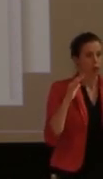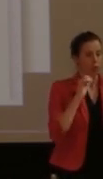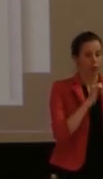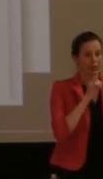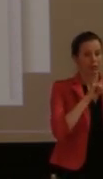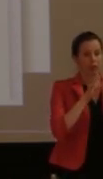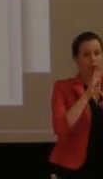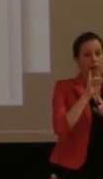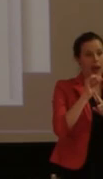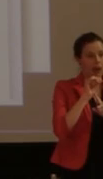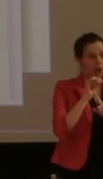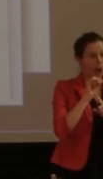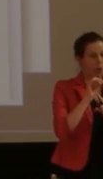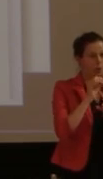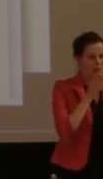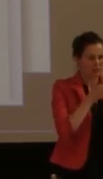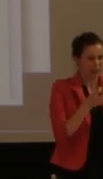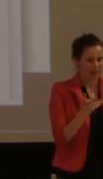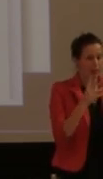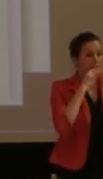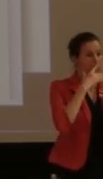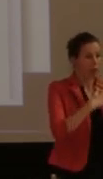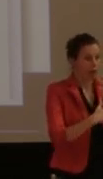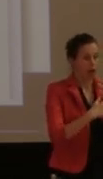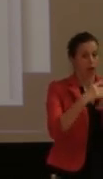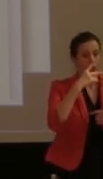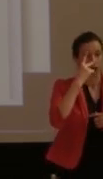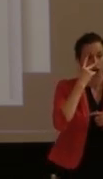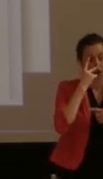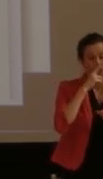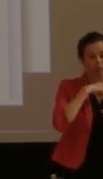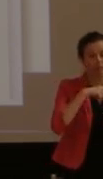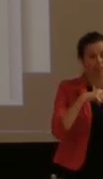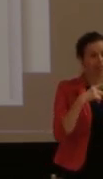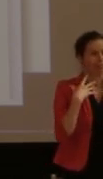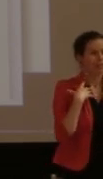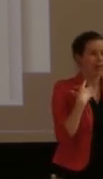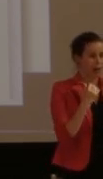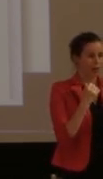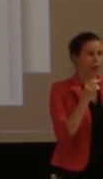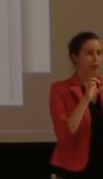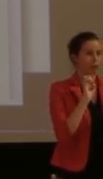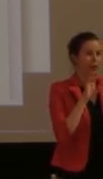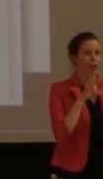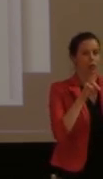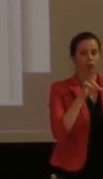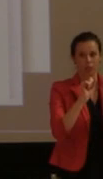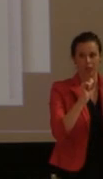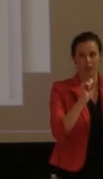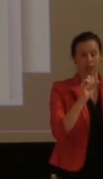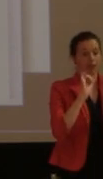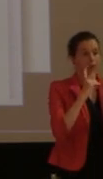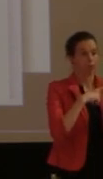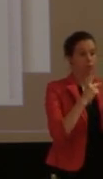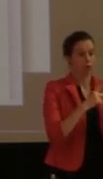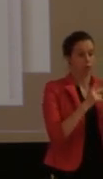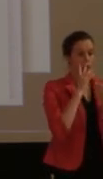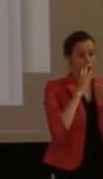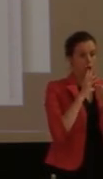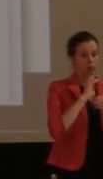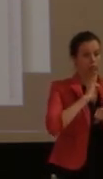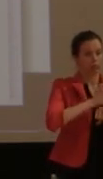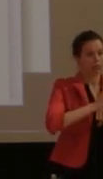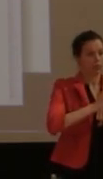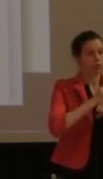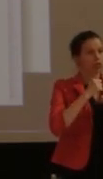biospecimens, blood and urine, along with health records, electronic health records. The program is building an infrastructure to